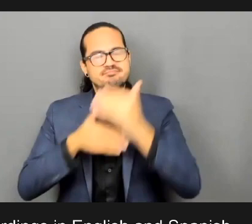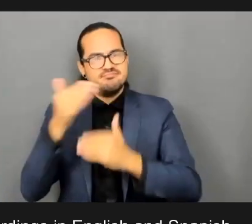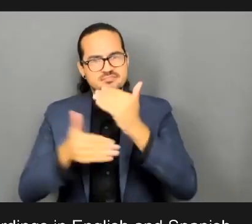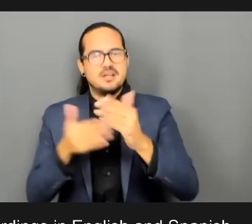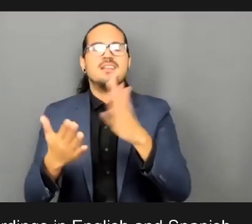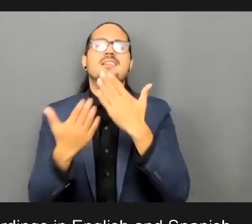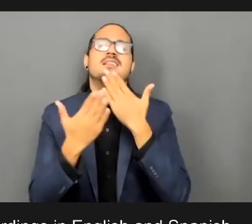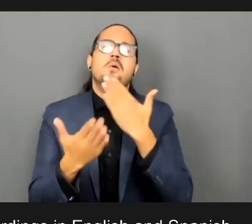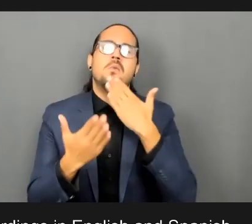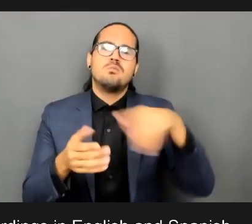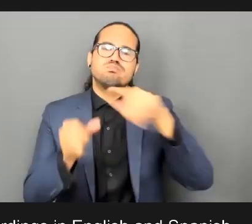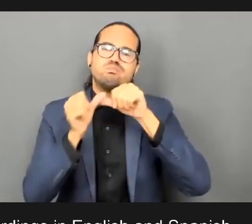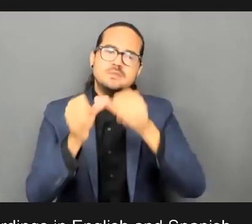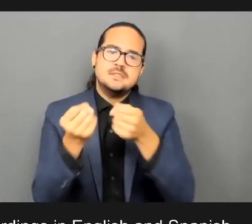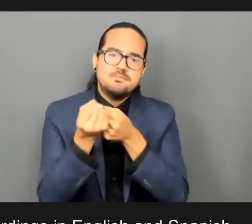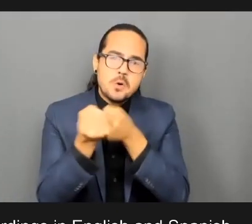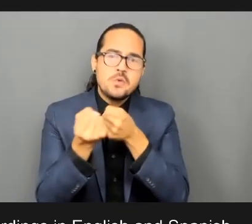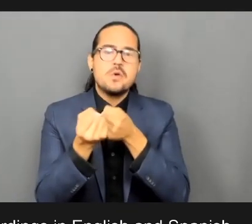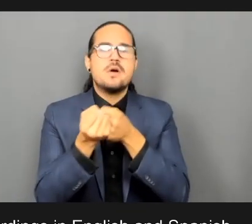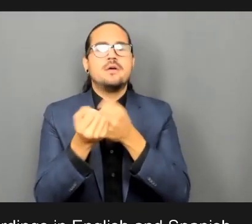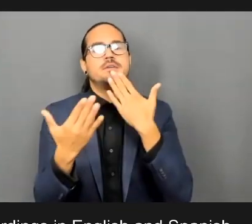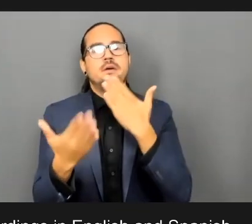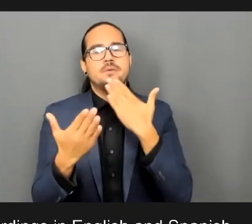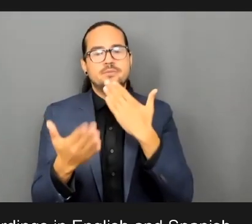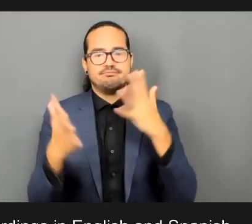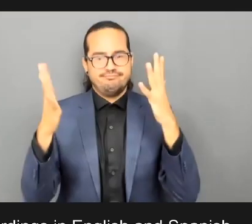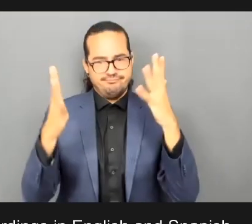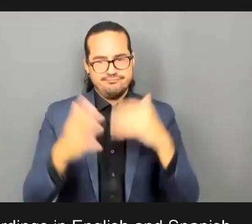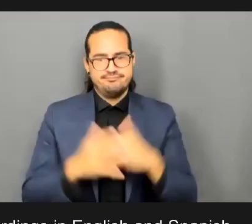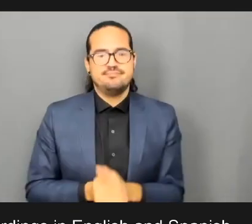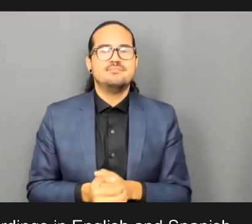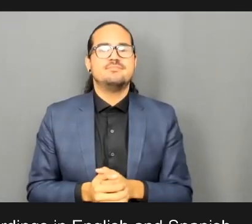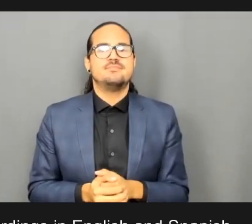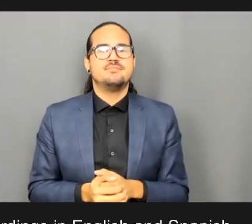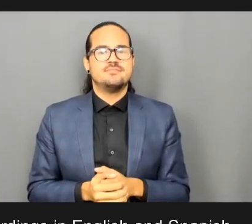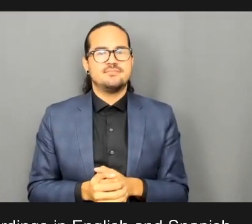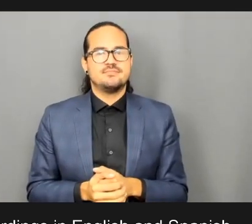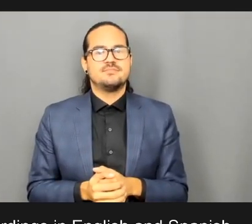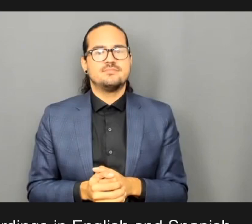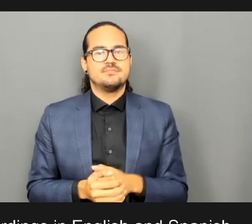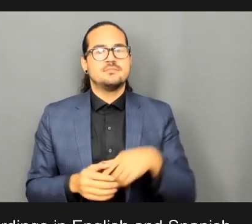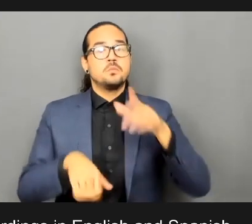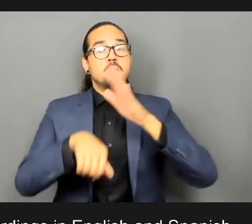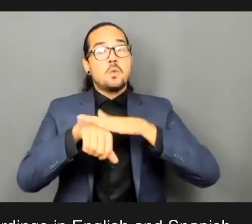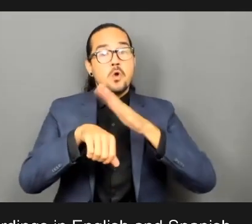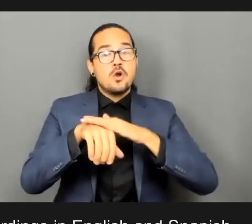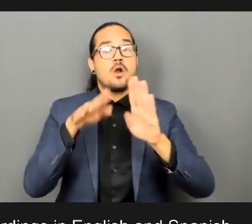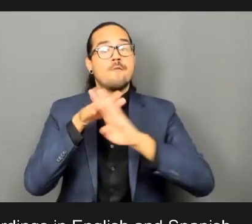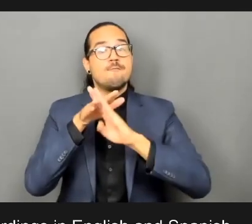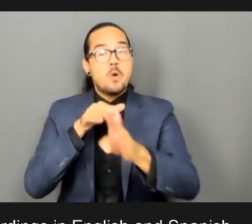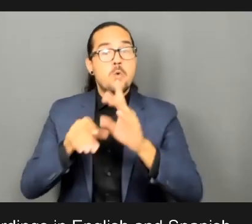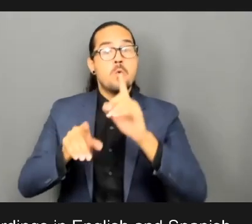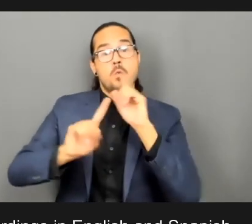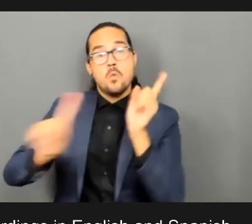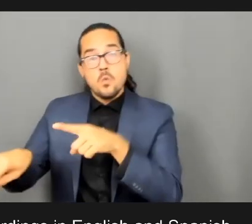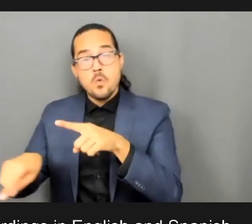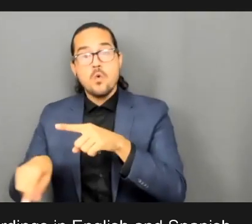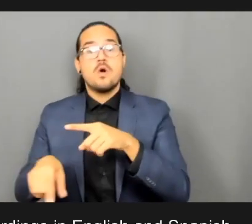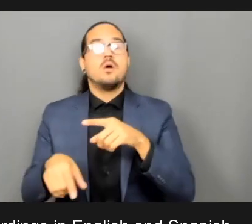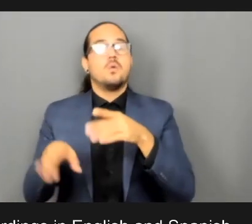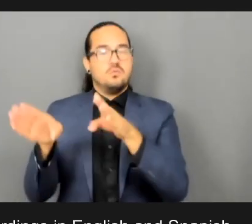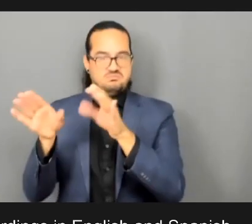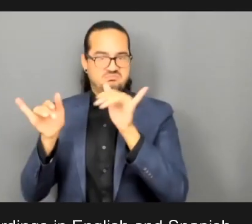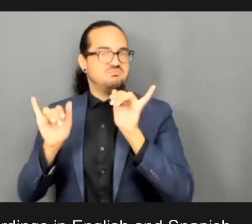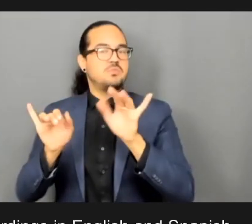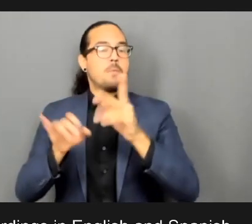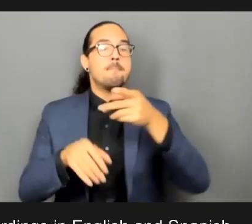we're able to release the warnings for the evacuations, and the park is looking to start opening some portions of the park, and you can check the